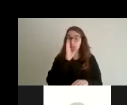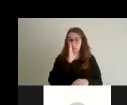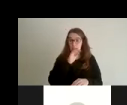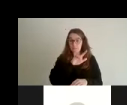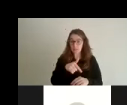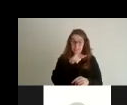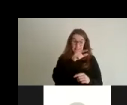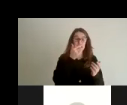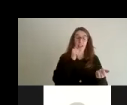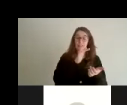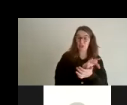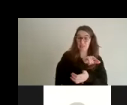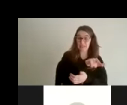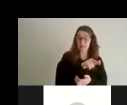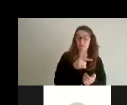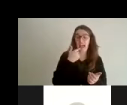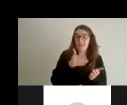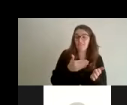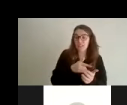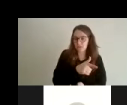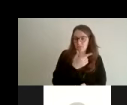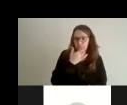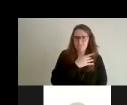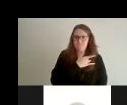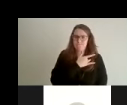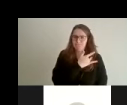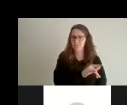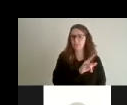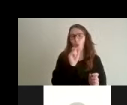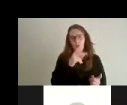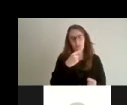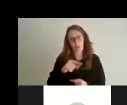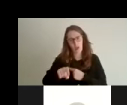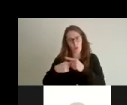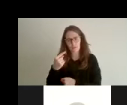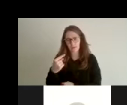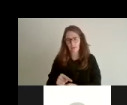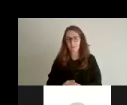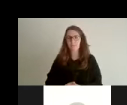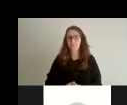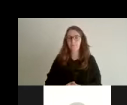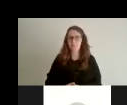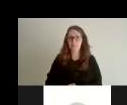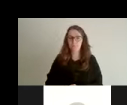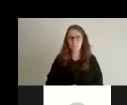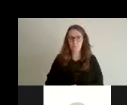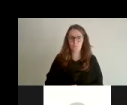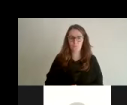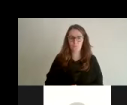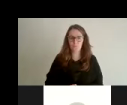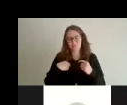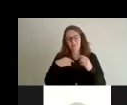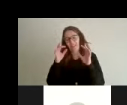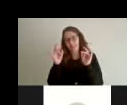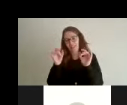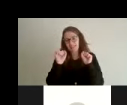there are other small insignificant journals that are now bringing this up. Of course, joking apart, there is